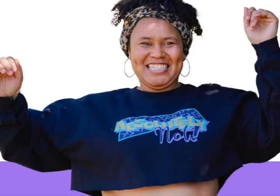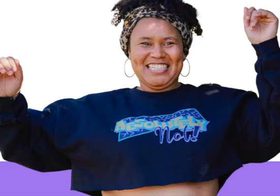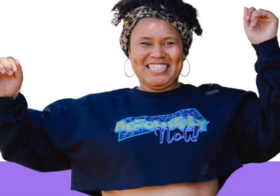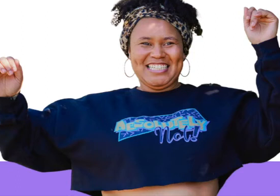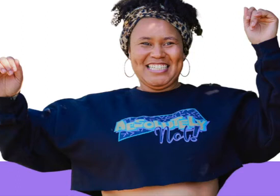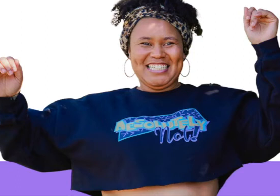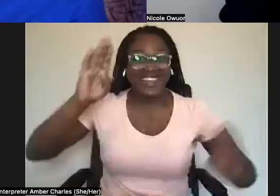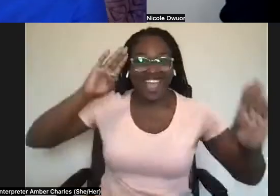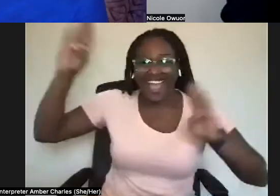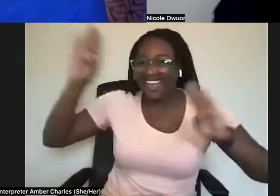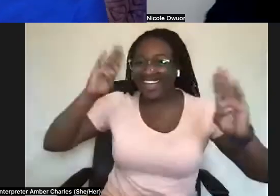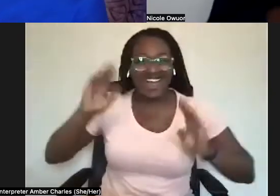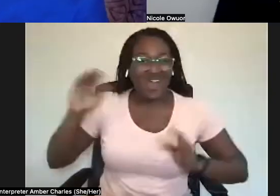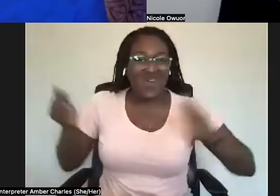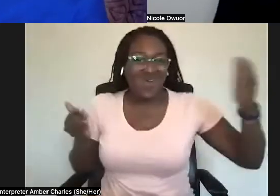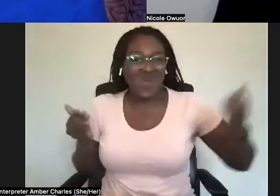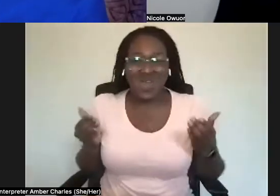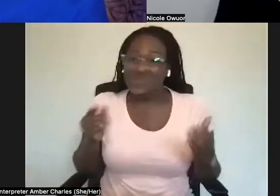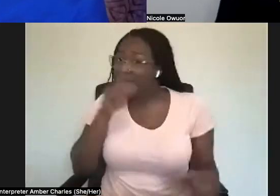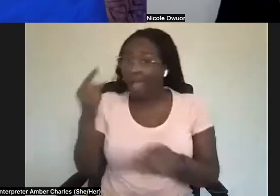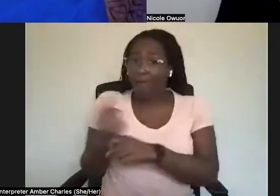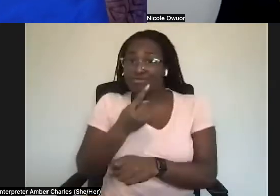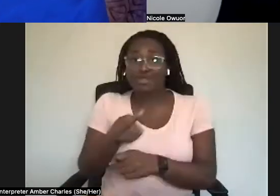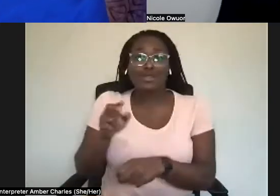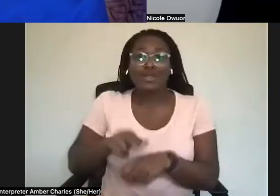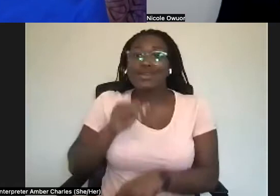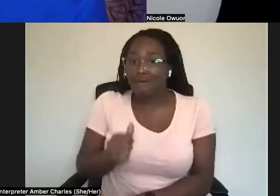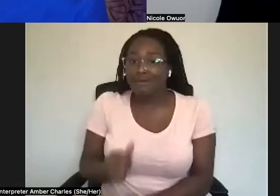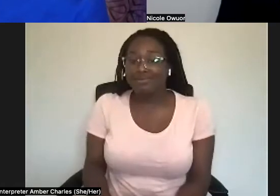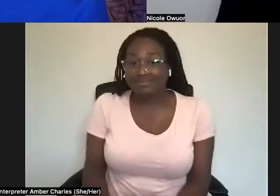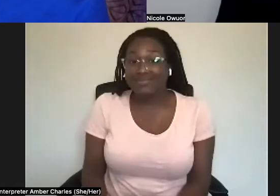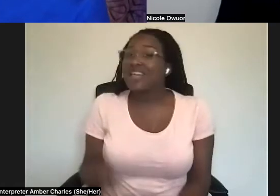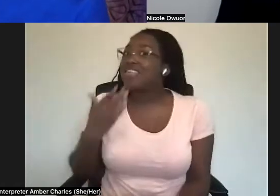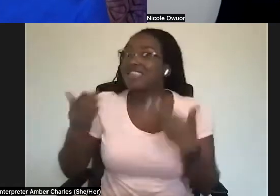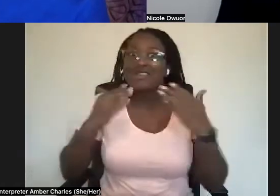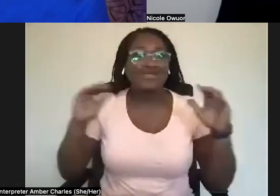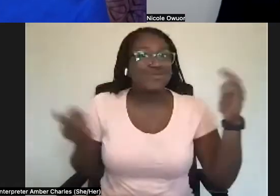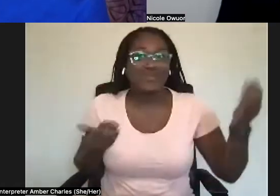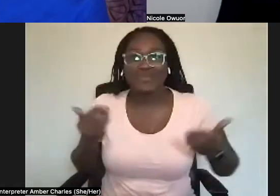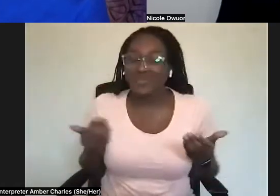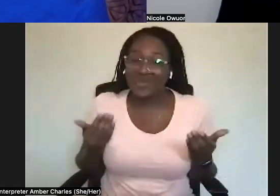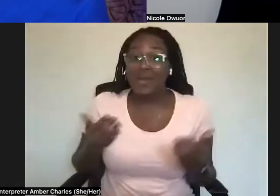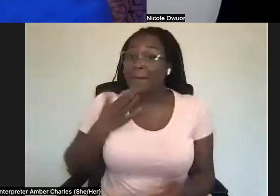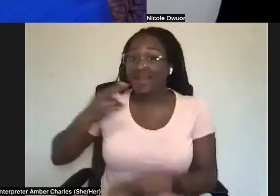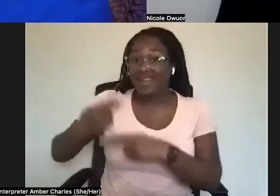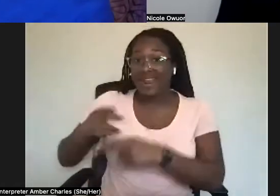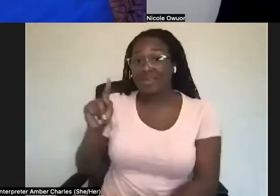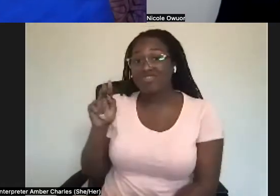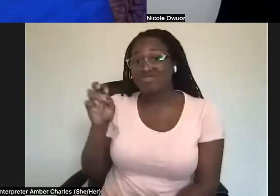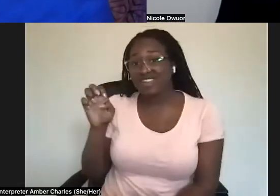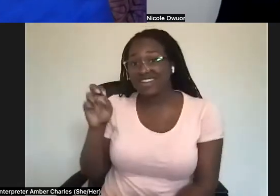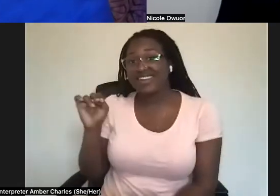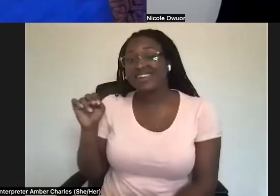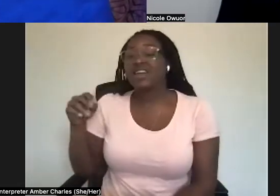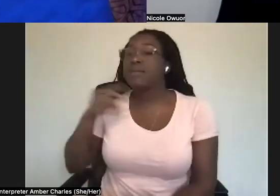Hello and welcome to Absolutely Not. Thank y'all so much for being here. My name is Katrina Stroll. My pronouns are they, she,